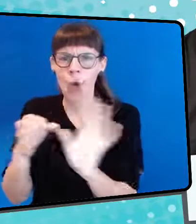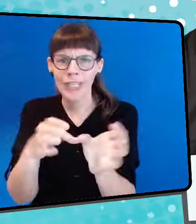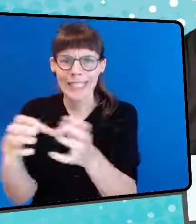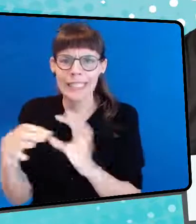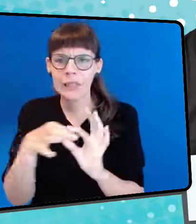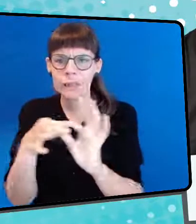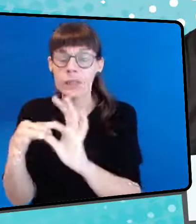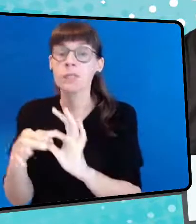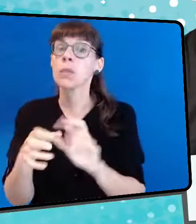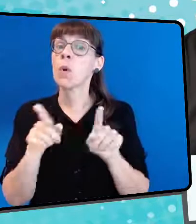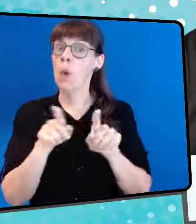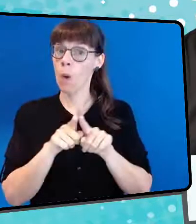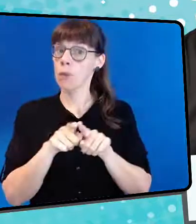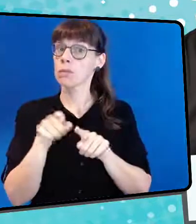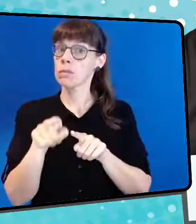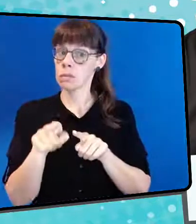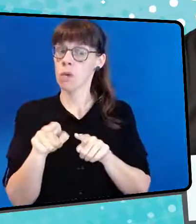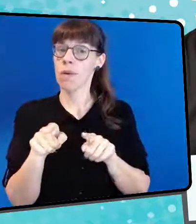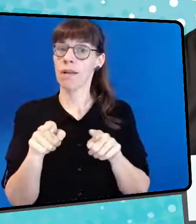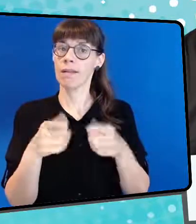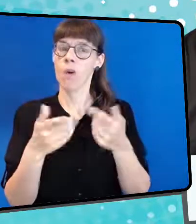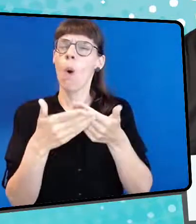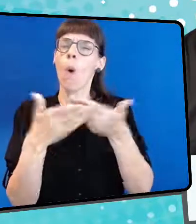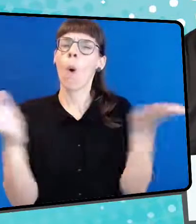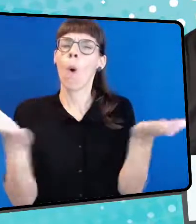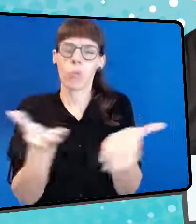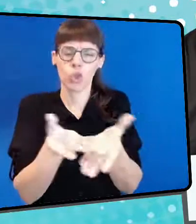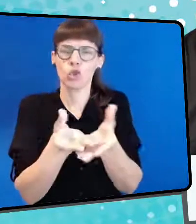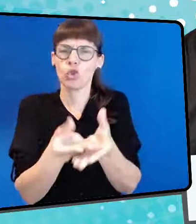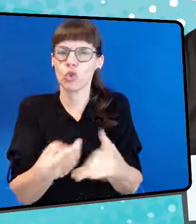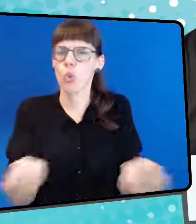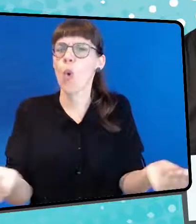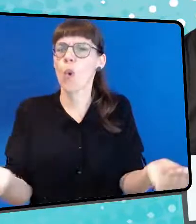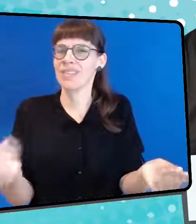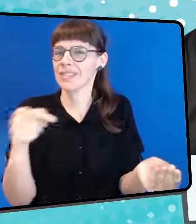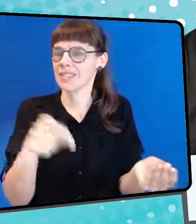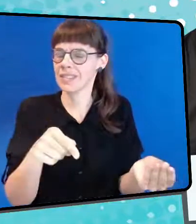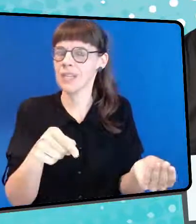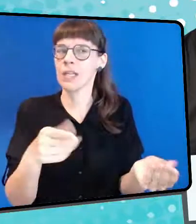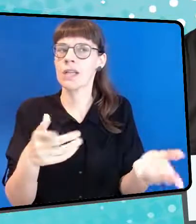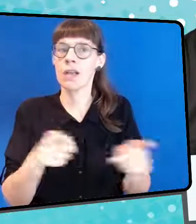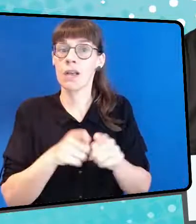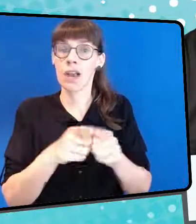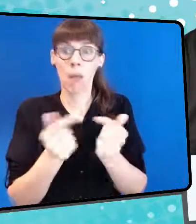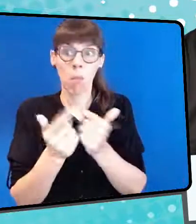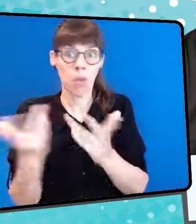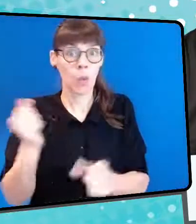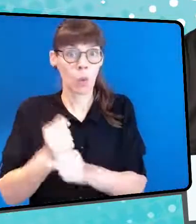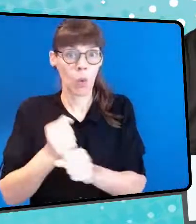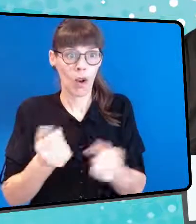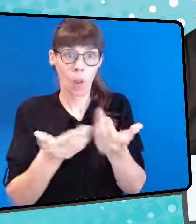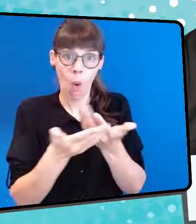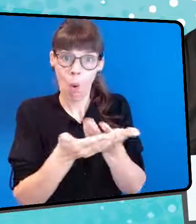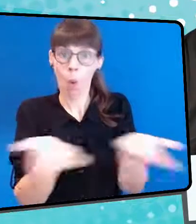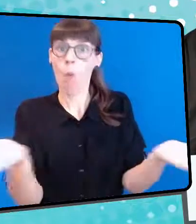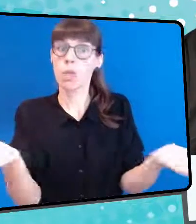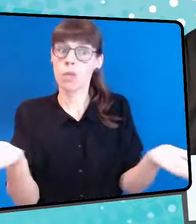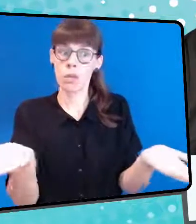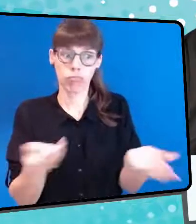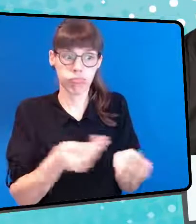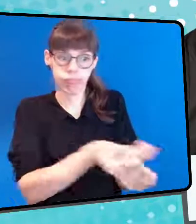open source communities, right? Is a lot of what you work on open source, and can you tell us a bit about like what's